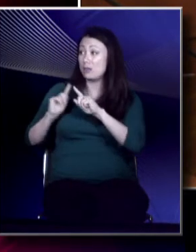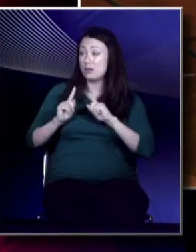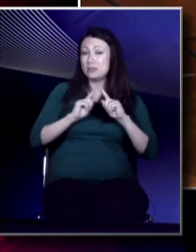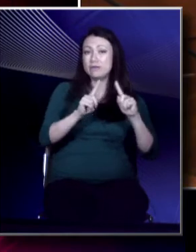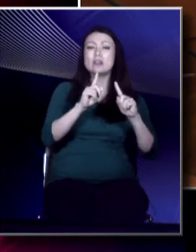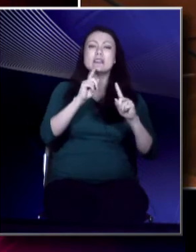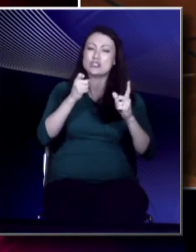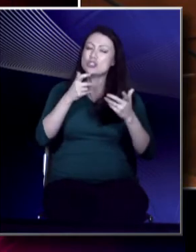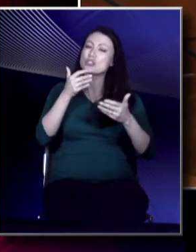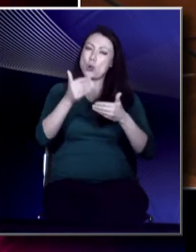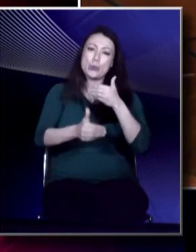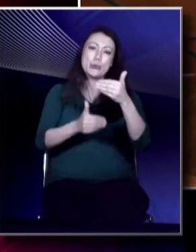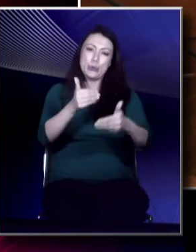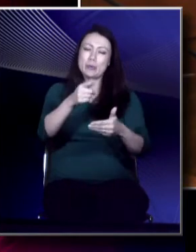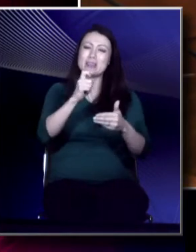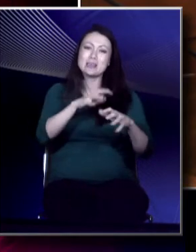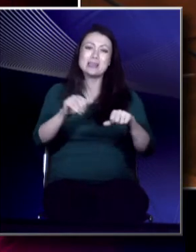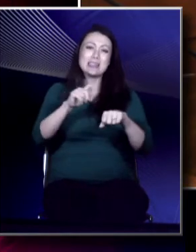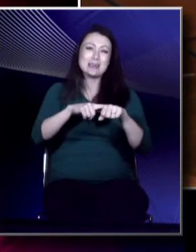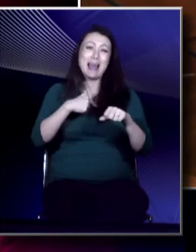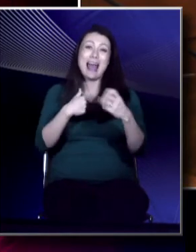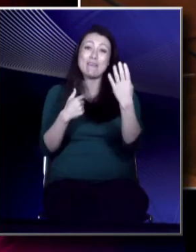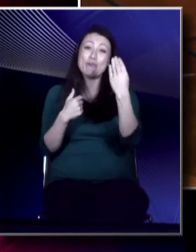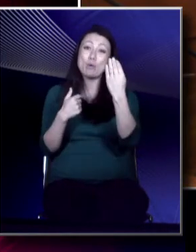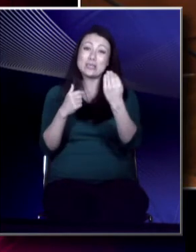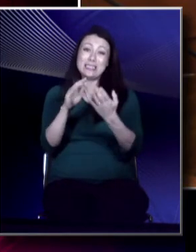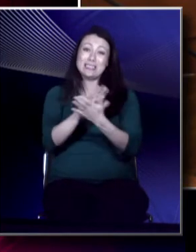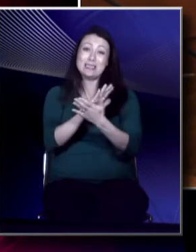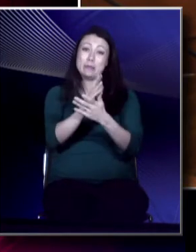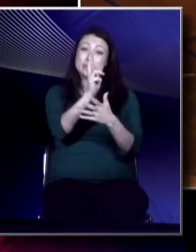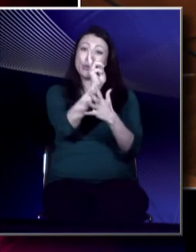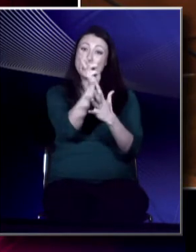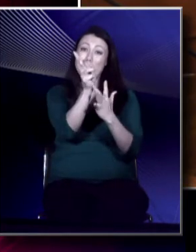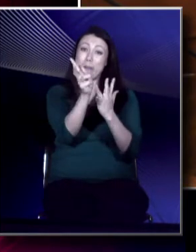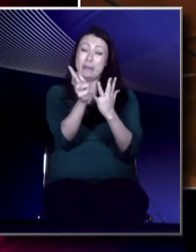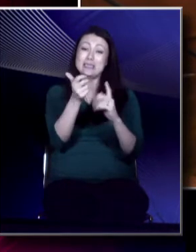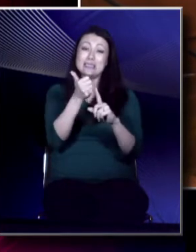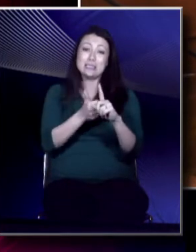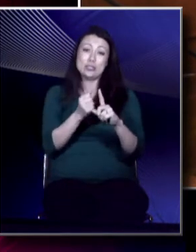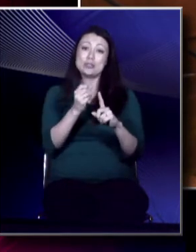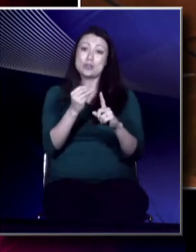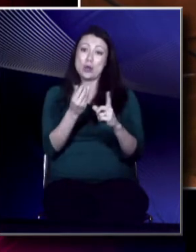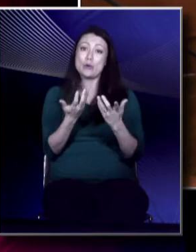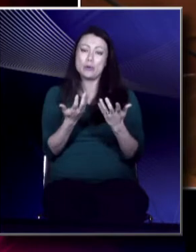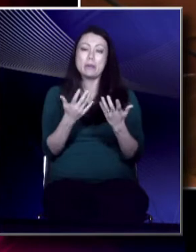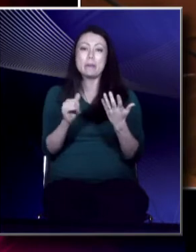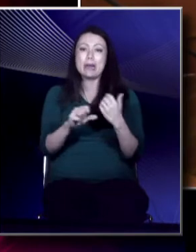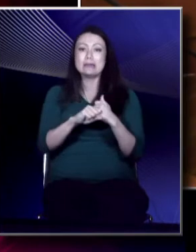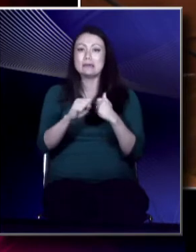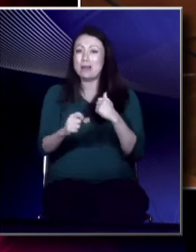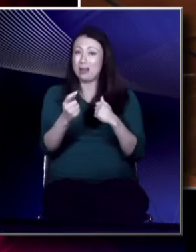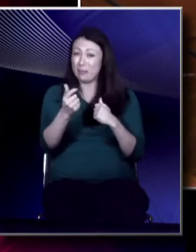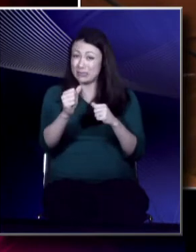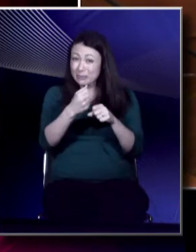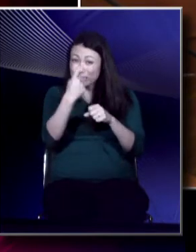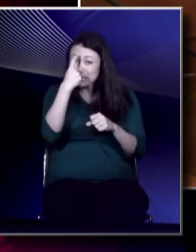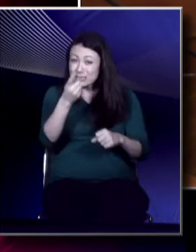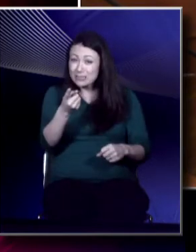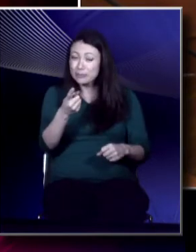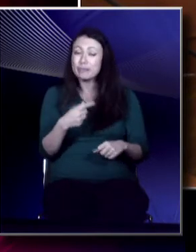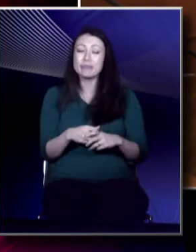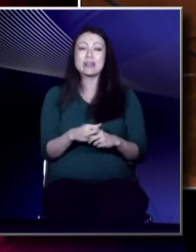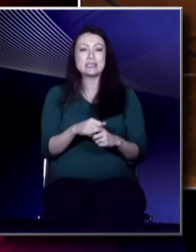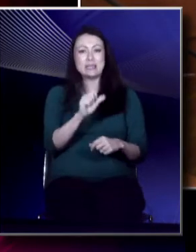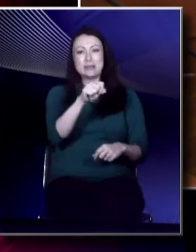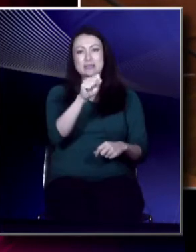roll through these because it's going to take some time because I got 14 slips here at 3 minutes each. So we might be here a little bit. Does that make sense? It